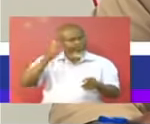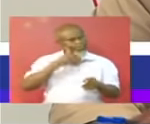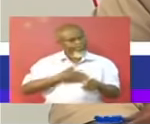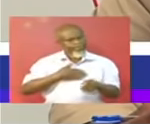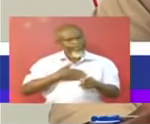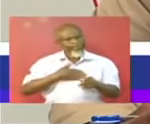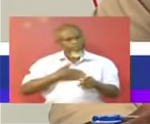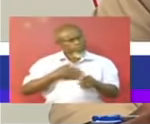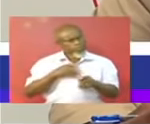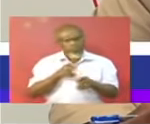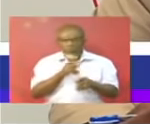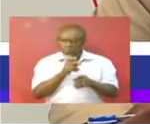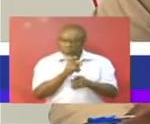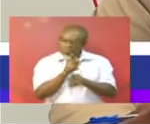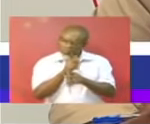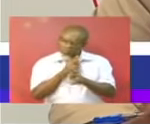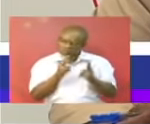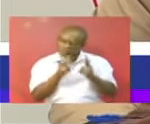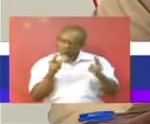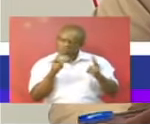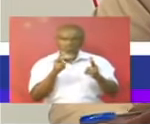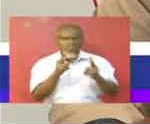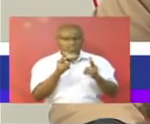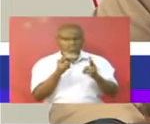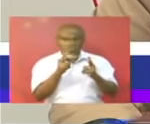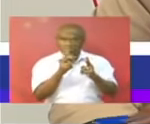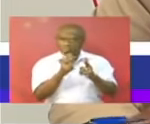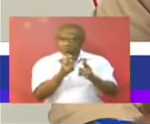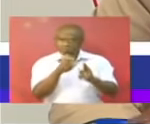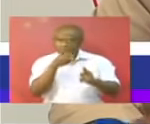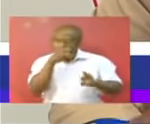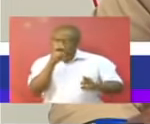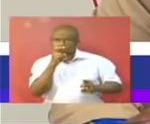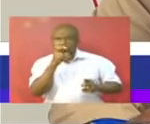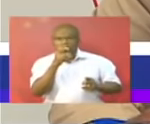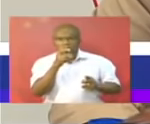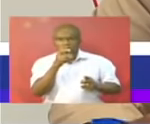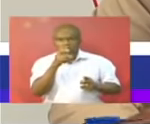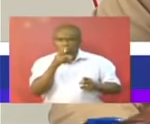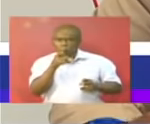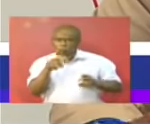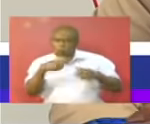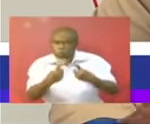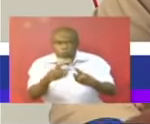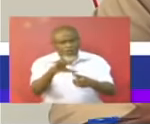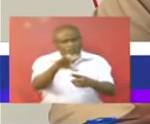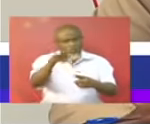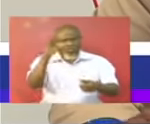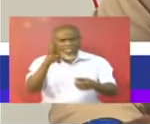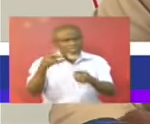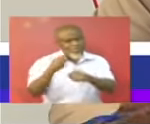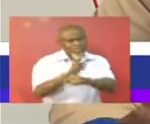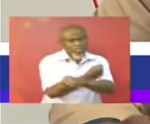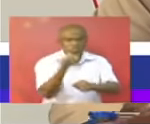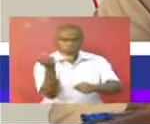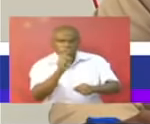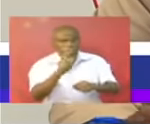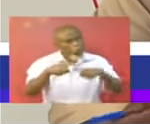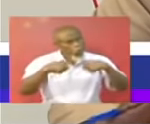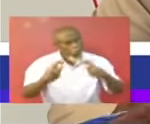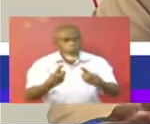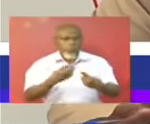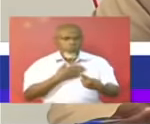extra aggressive, for want of a better word, in seeking out your vaccination. Make sure that you get vaccinated so you reduce your